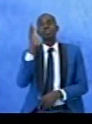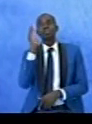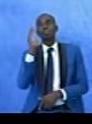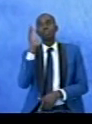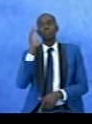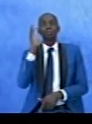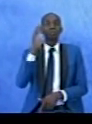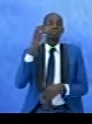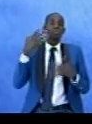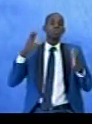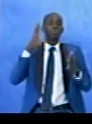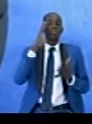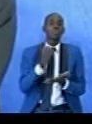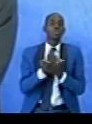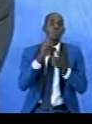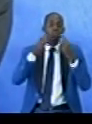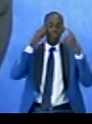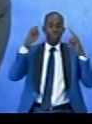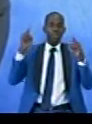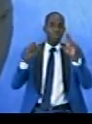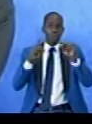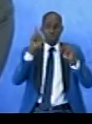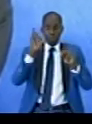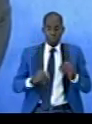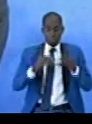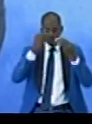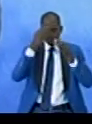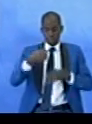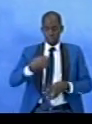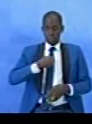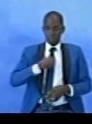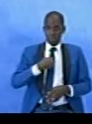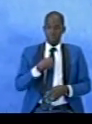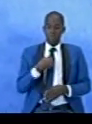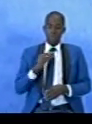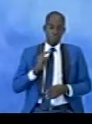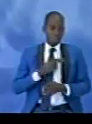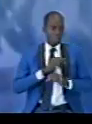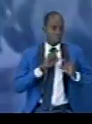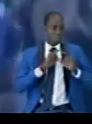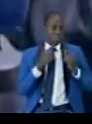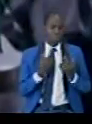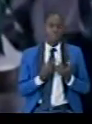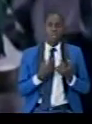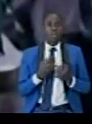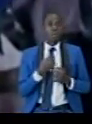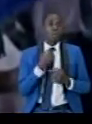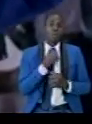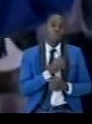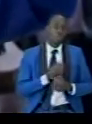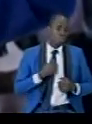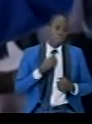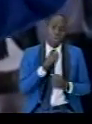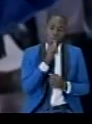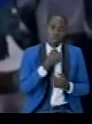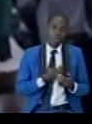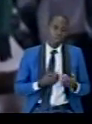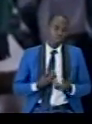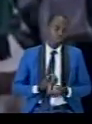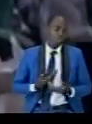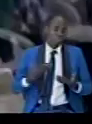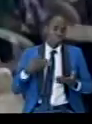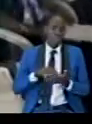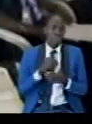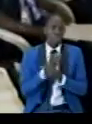to us. Say, I'm sorry, I'm born again. Any born again people in the house today? Born again. Born